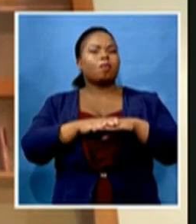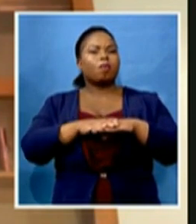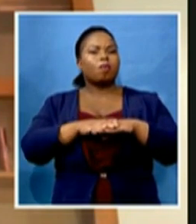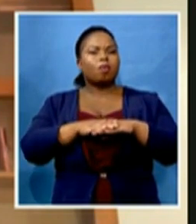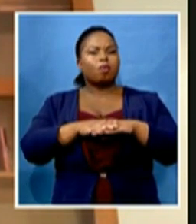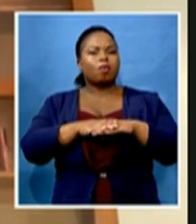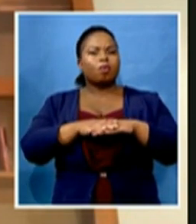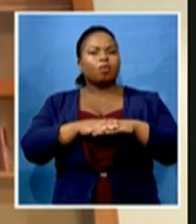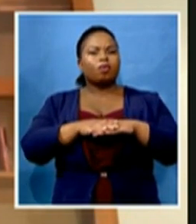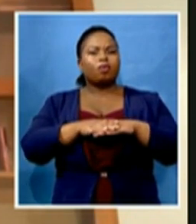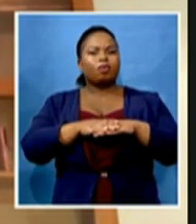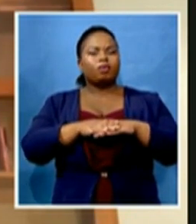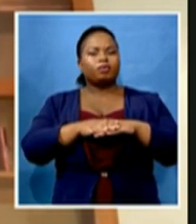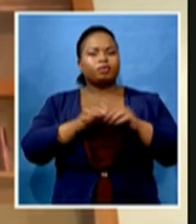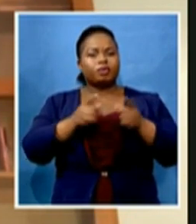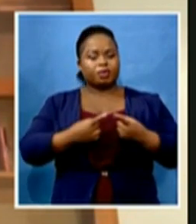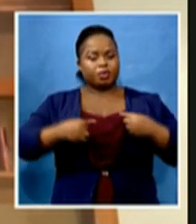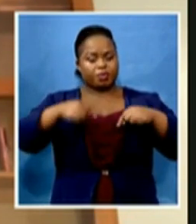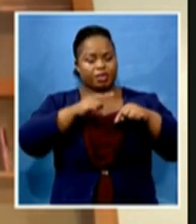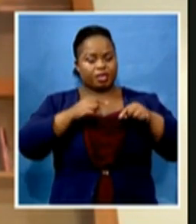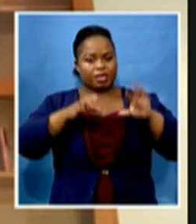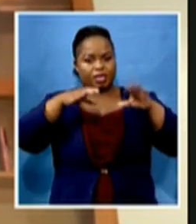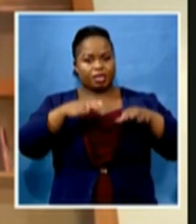unfolding pandemic, the